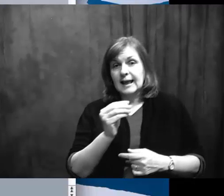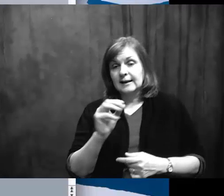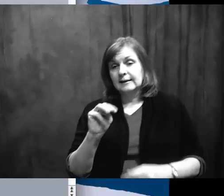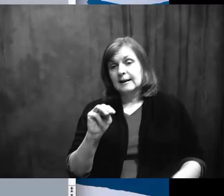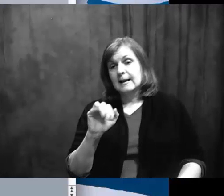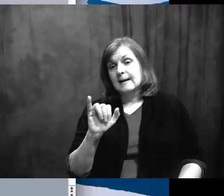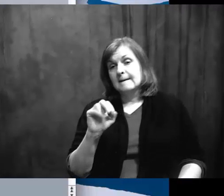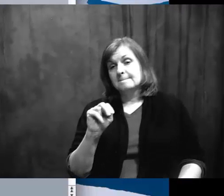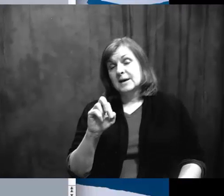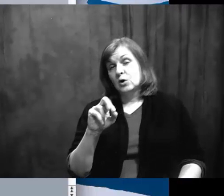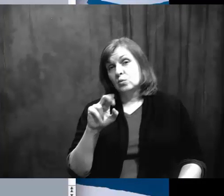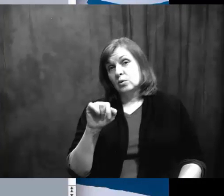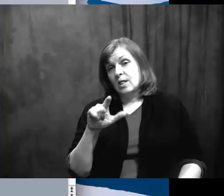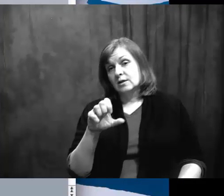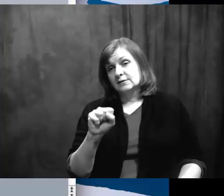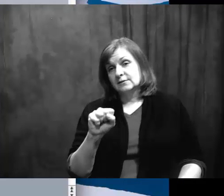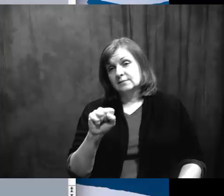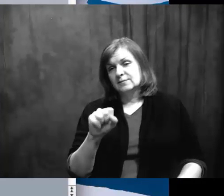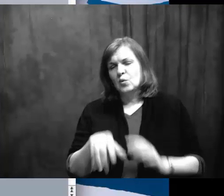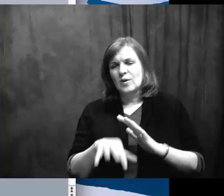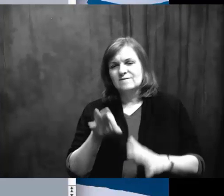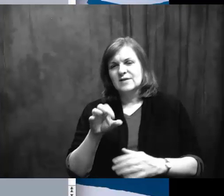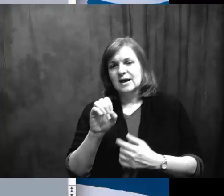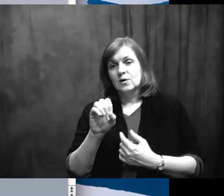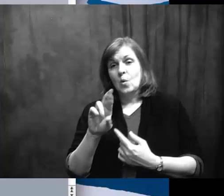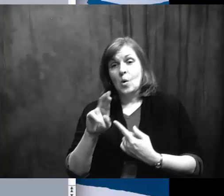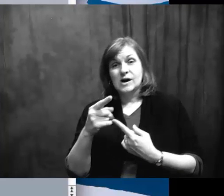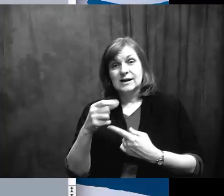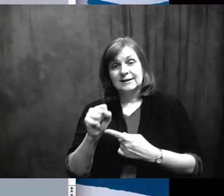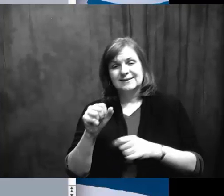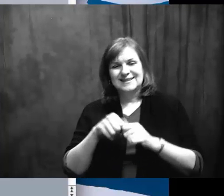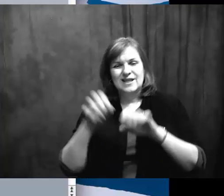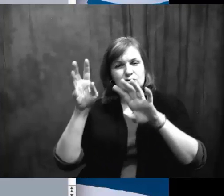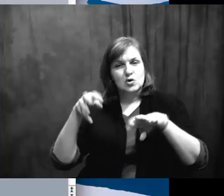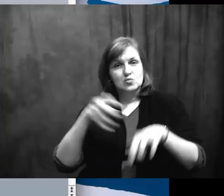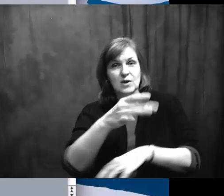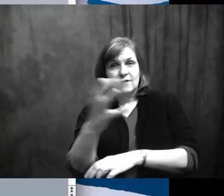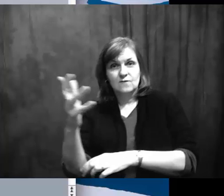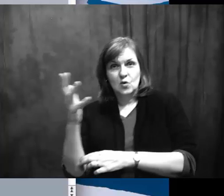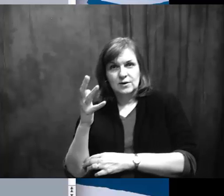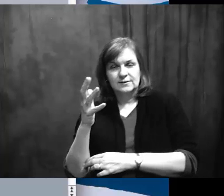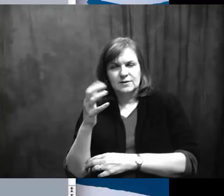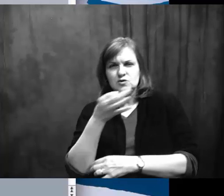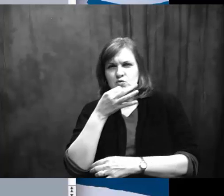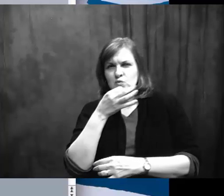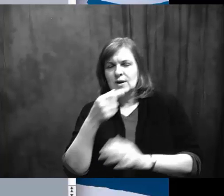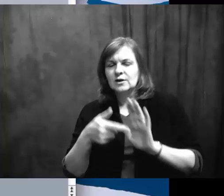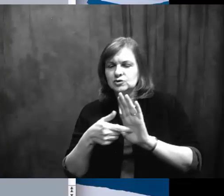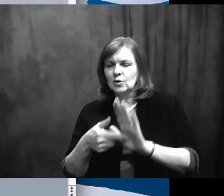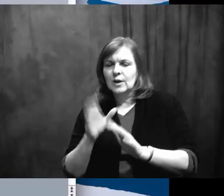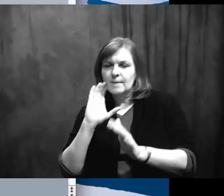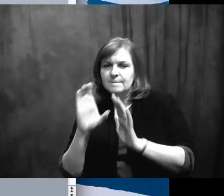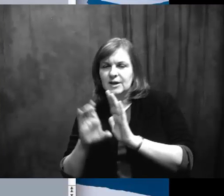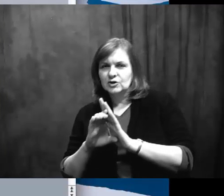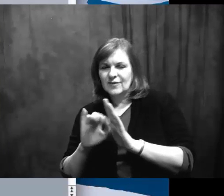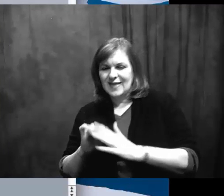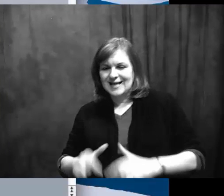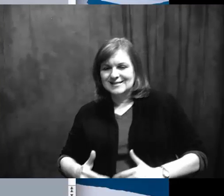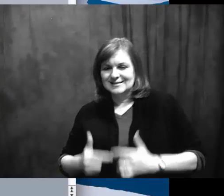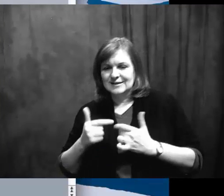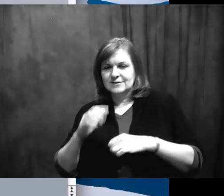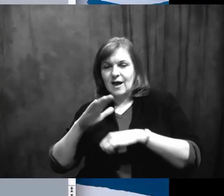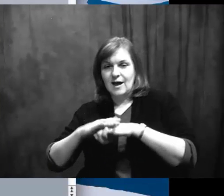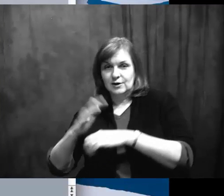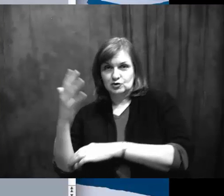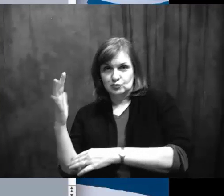water. So orchids are typically found in rainforest type environments. And I'll show you a picture in just a second of one actually